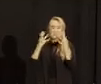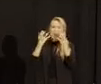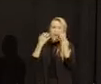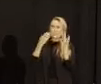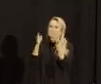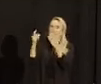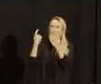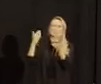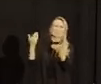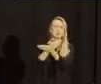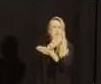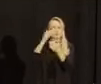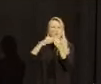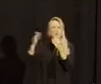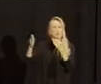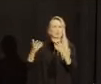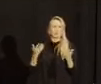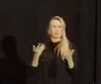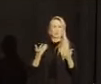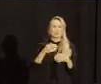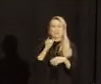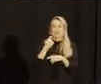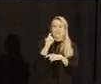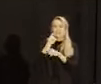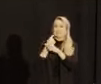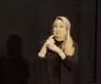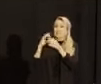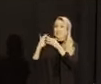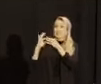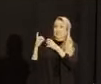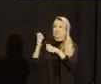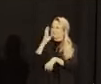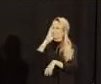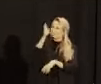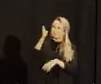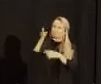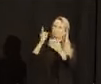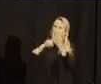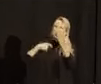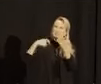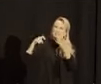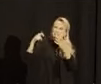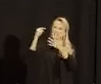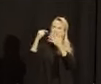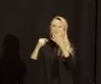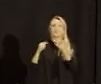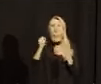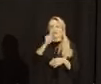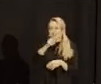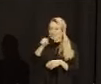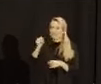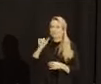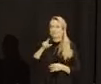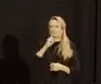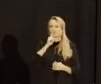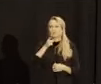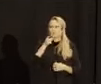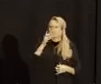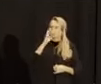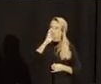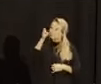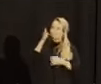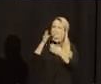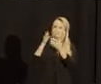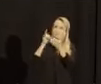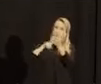absolutely demanding the world that we want to see, and being unafraid of creating it just as we were demanding it.